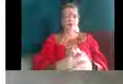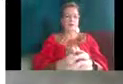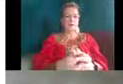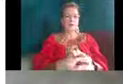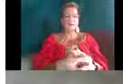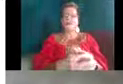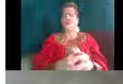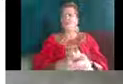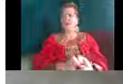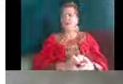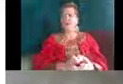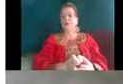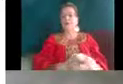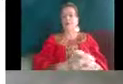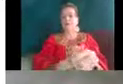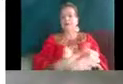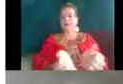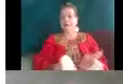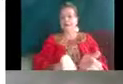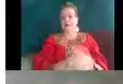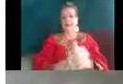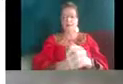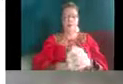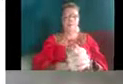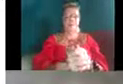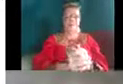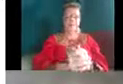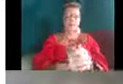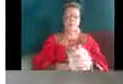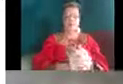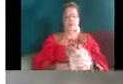hear a lot of people say well i don't use it anymore because i can't activate it anymore